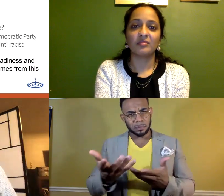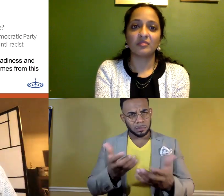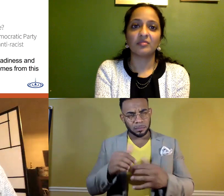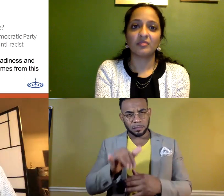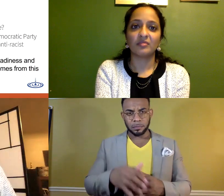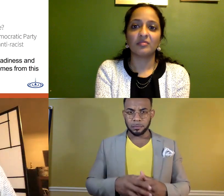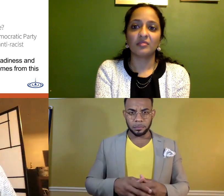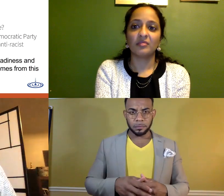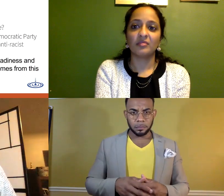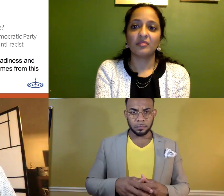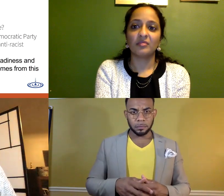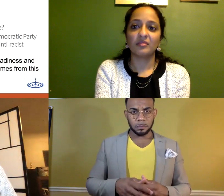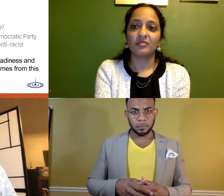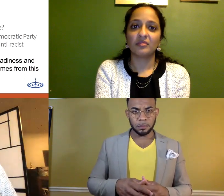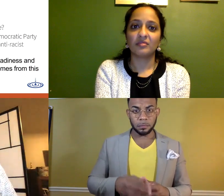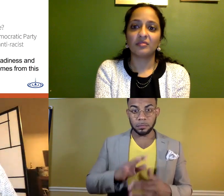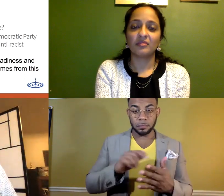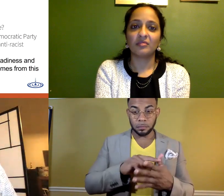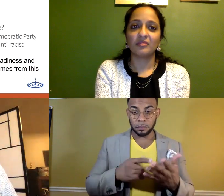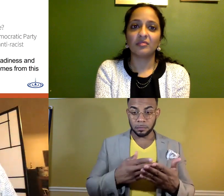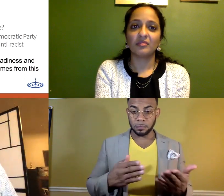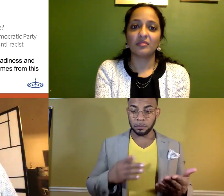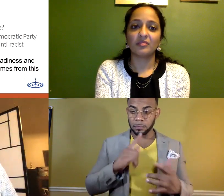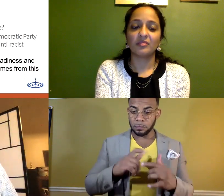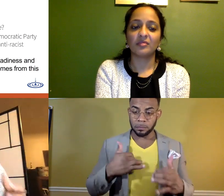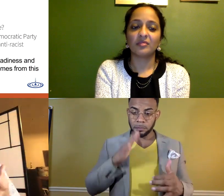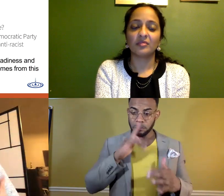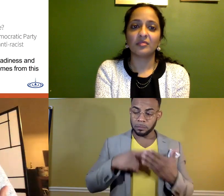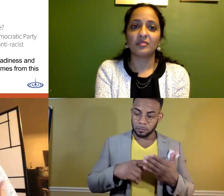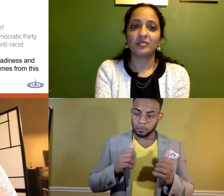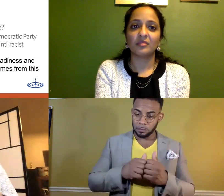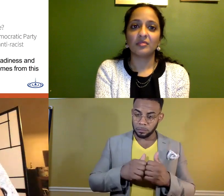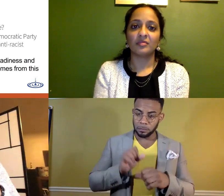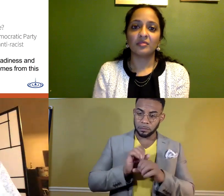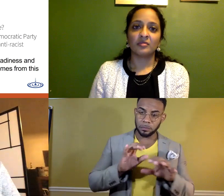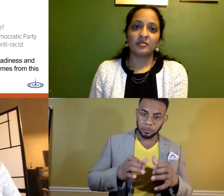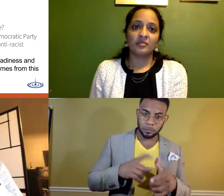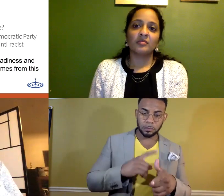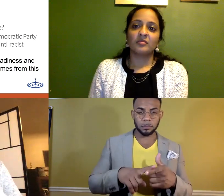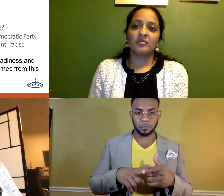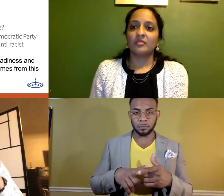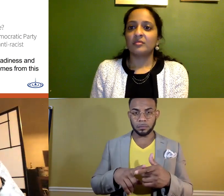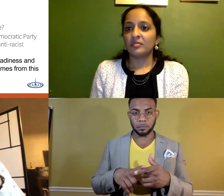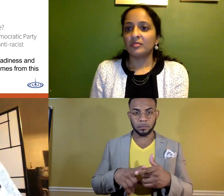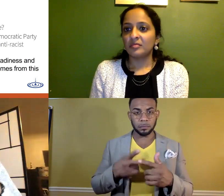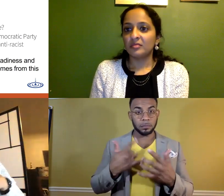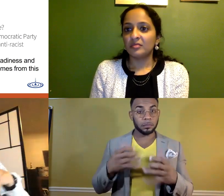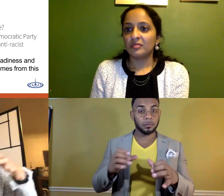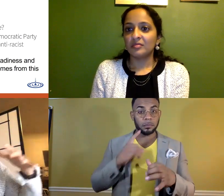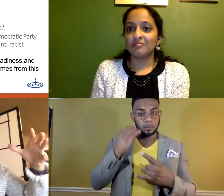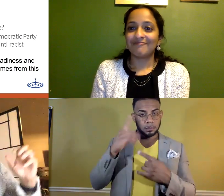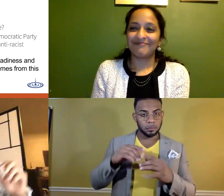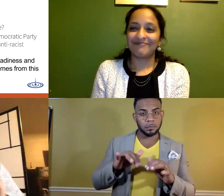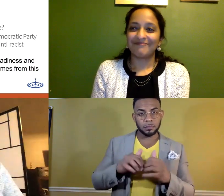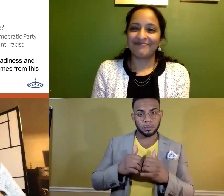that? All of these things are things that we will be talking with the work group, and then what we want to do is think about, how